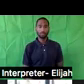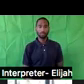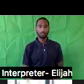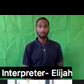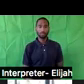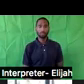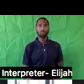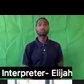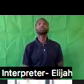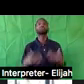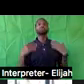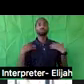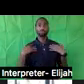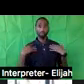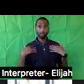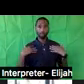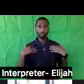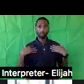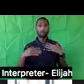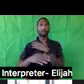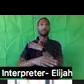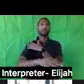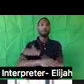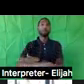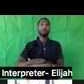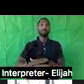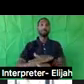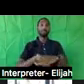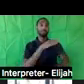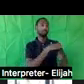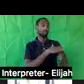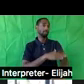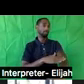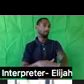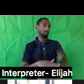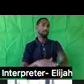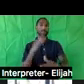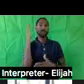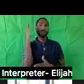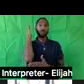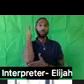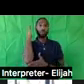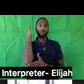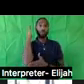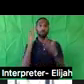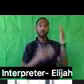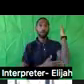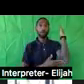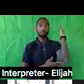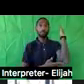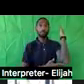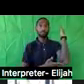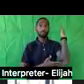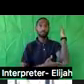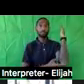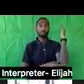And then down your arms and into your elbows, giving each